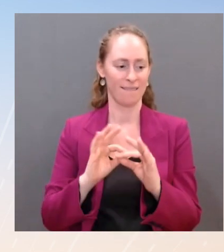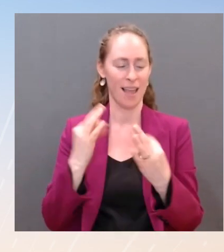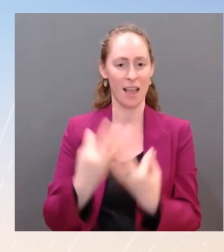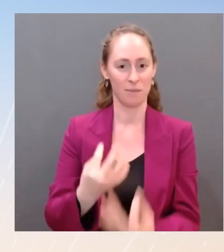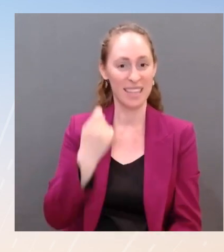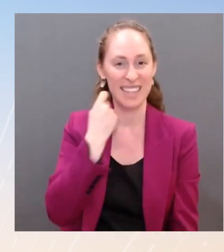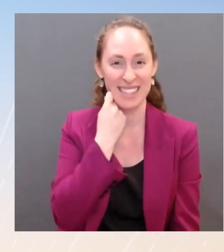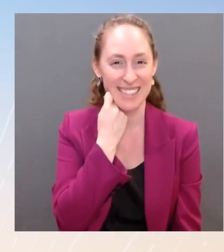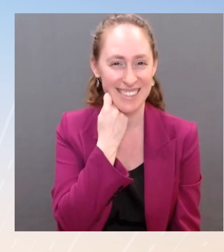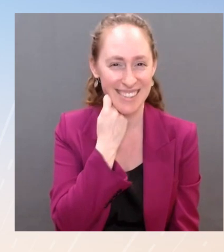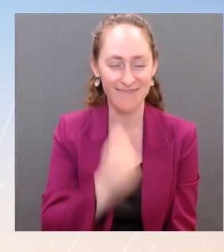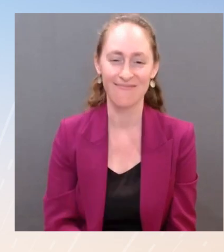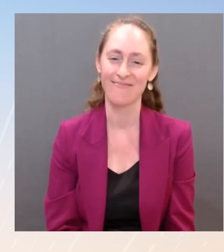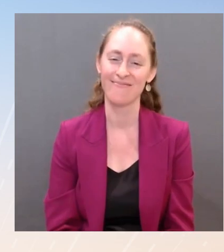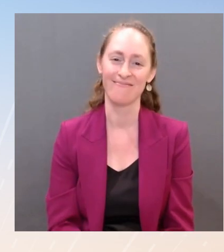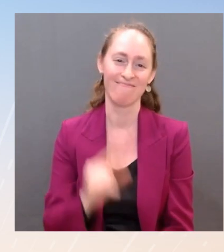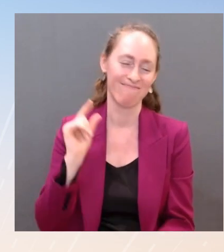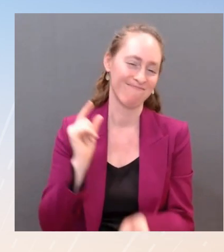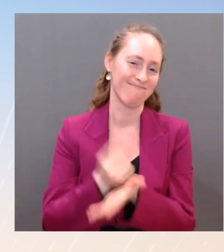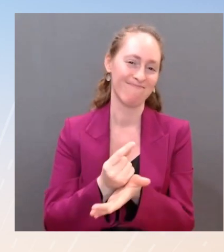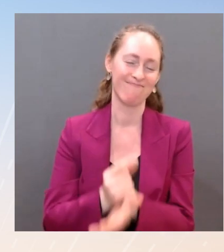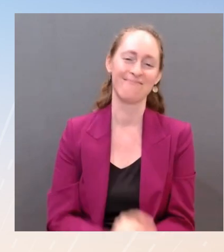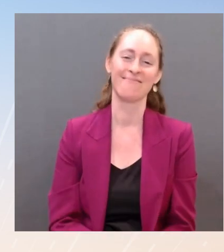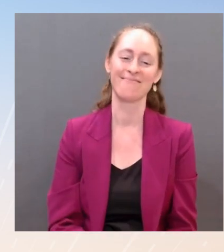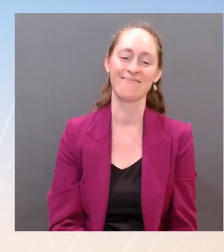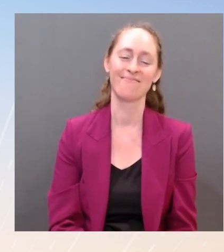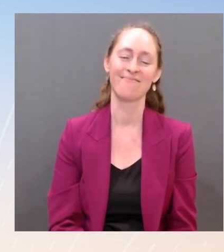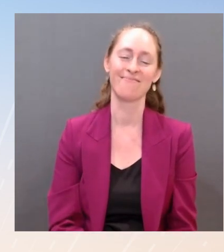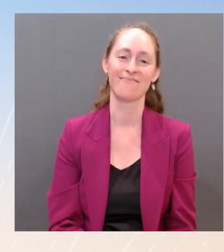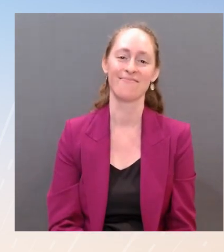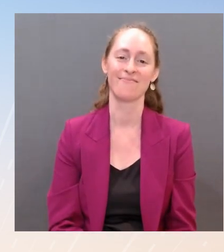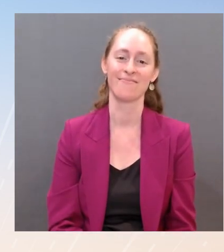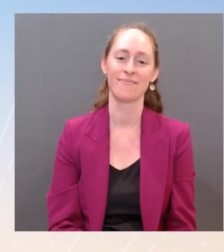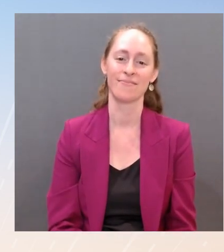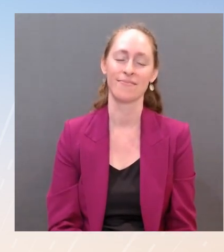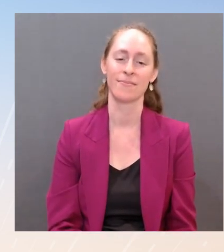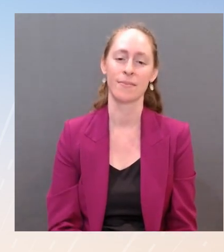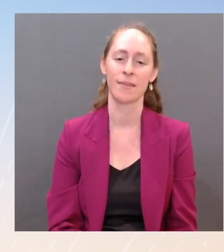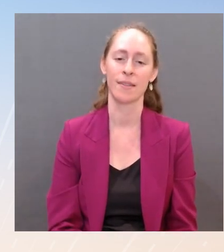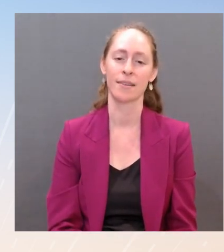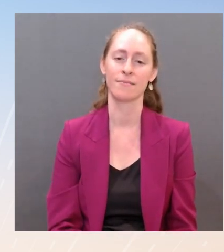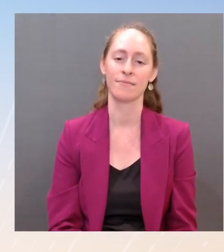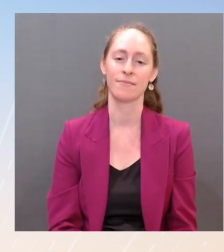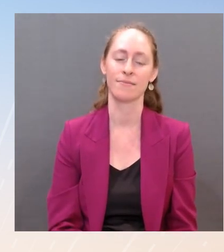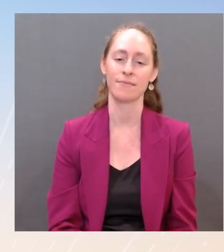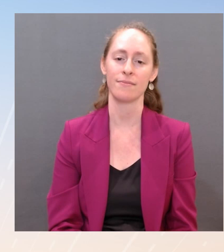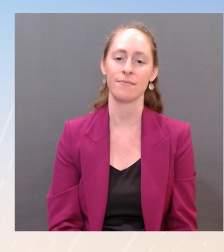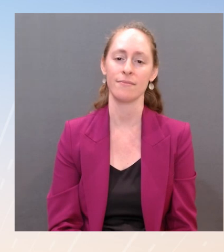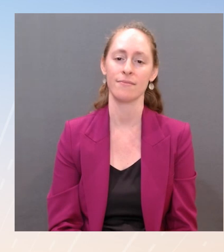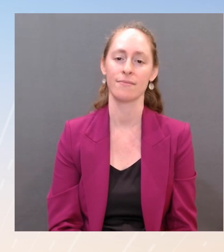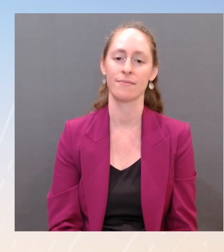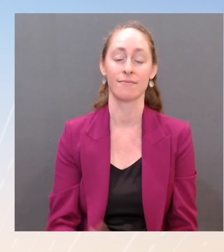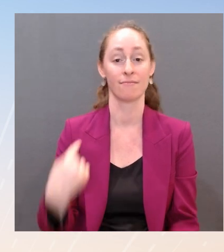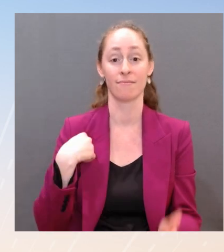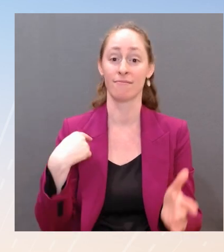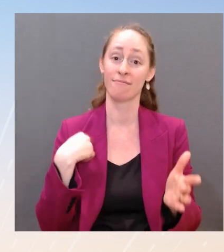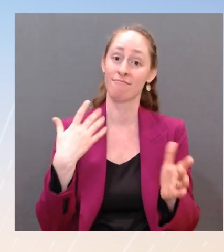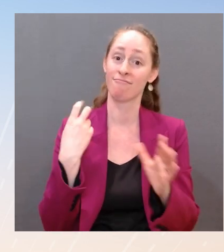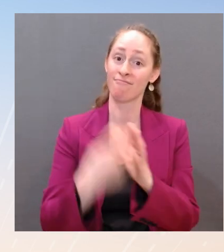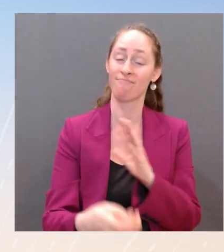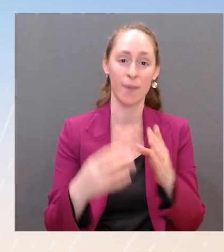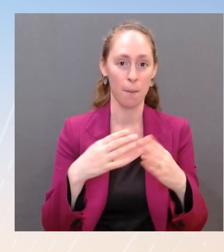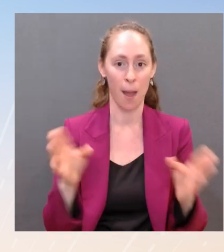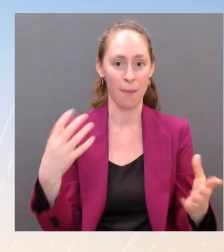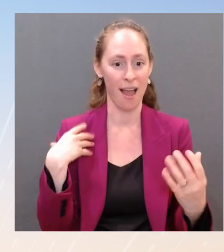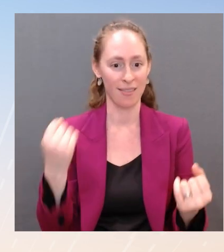yeah. And I actually studied public health, so it's a pleasure to be in your presence. But my journey